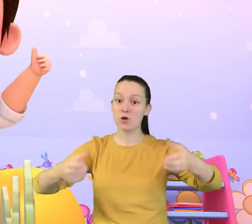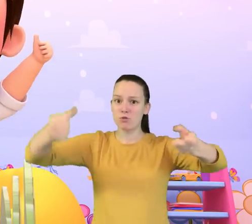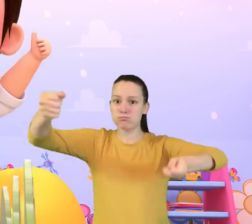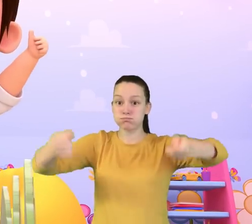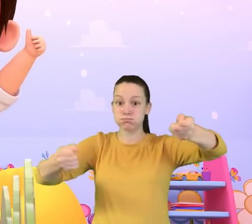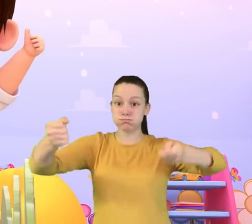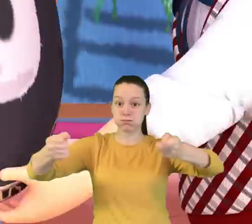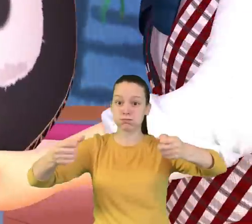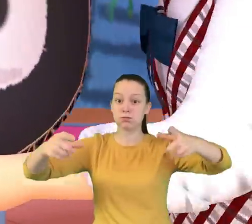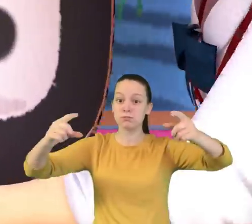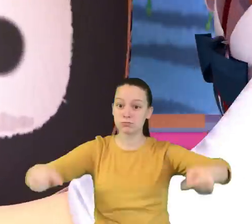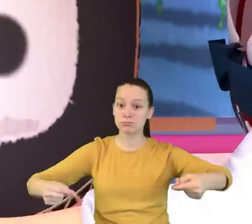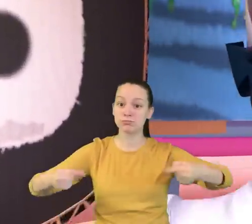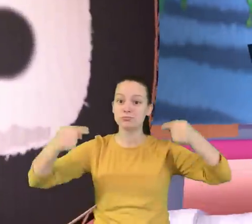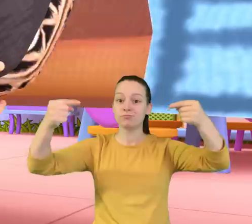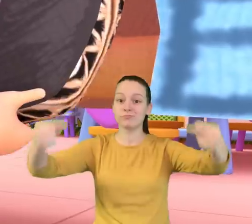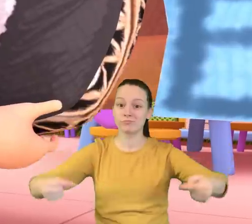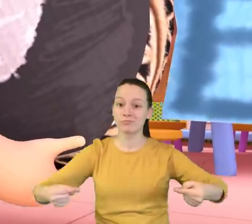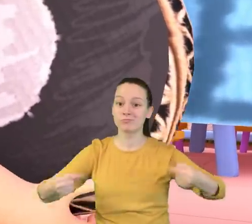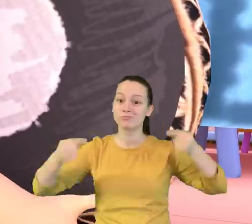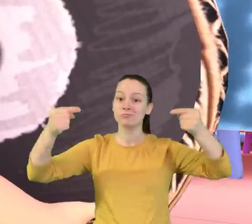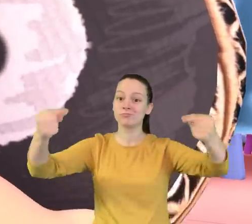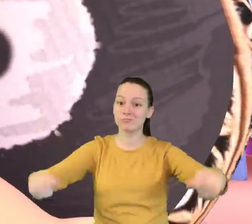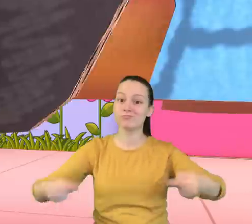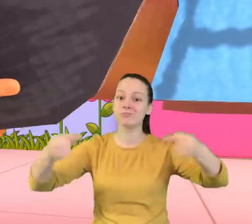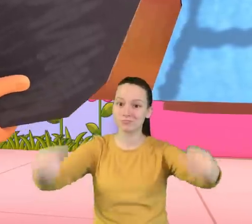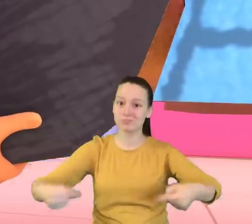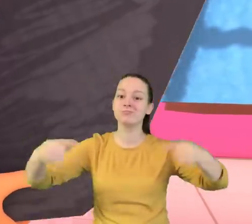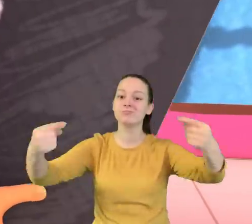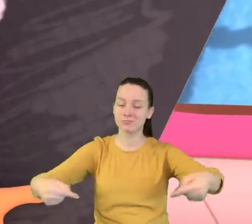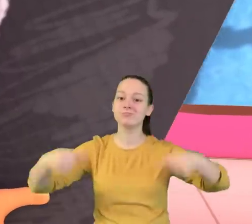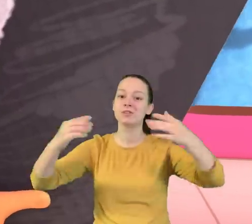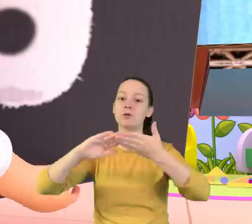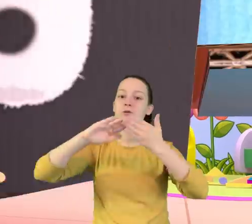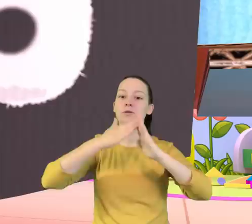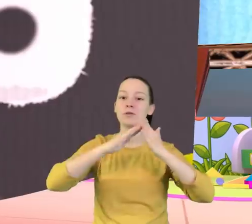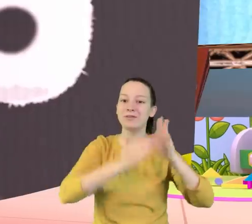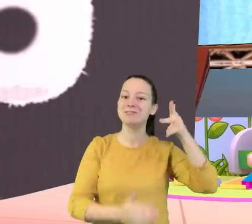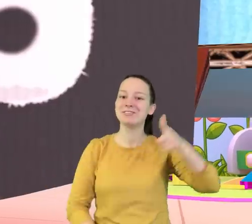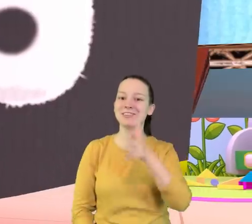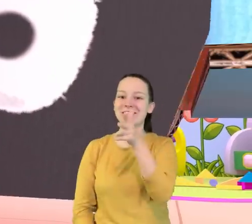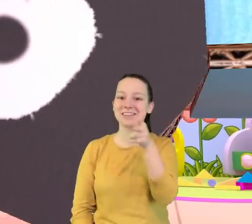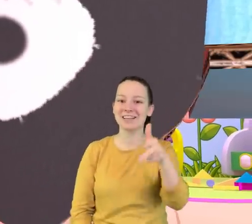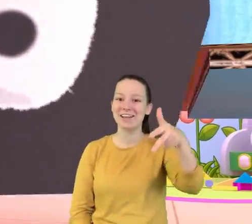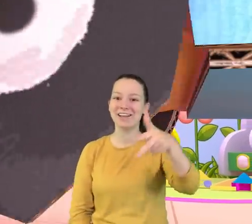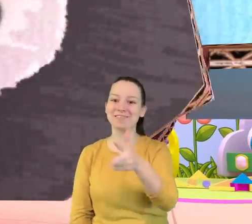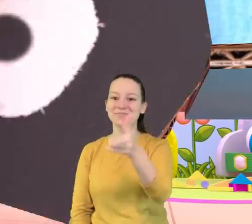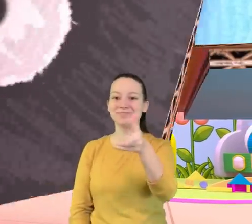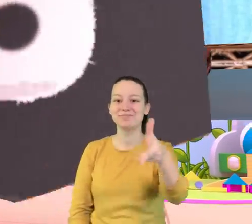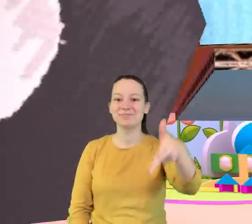and round the wheels on the bus go round and round all